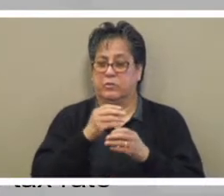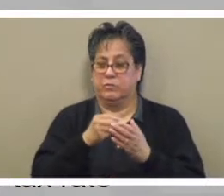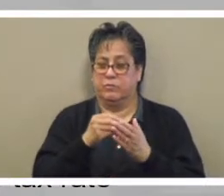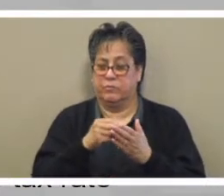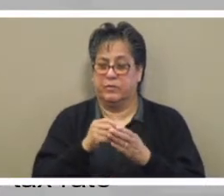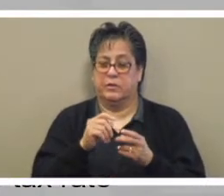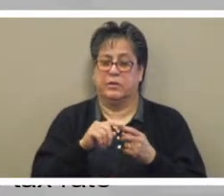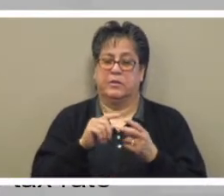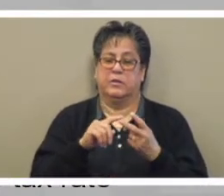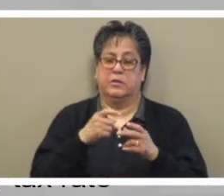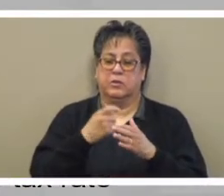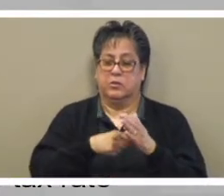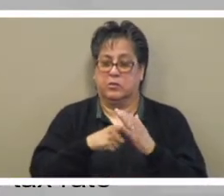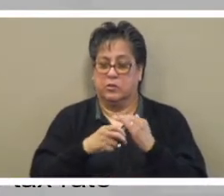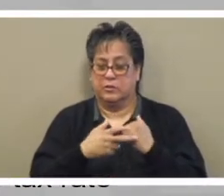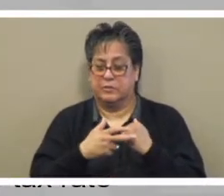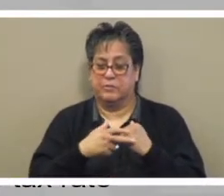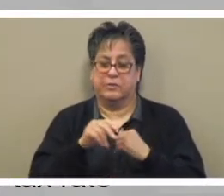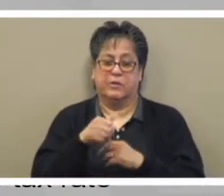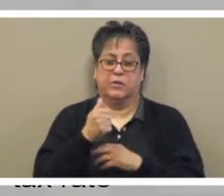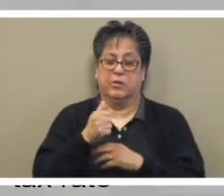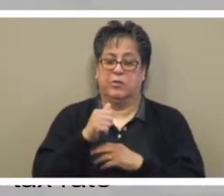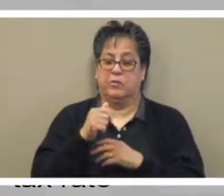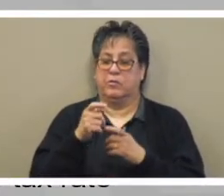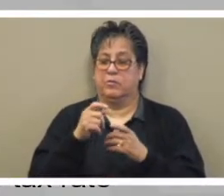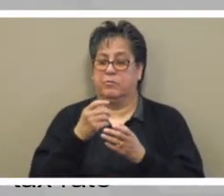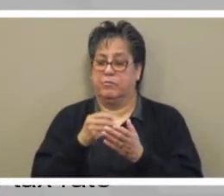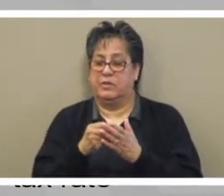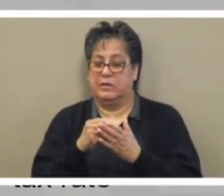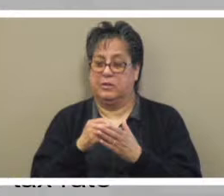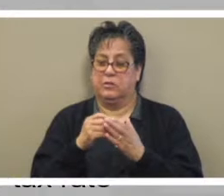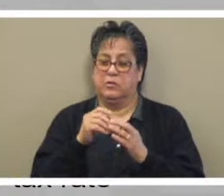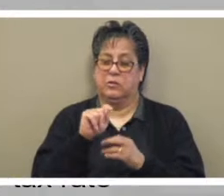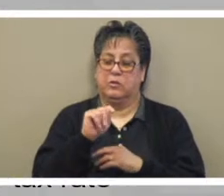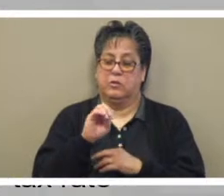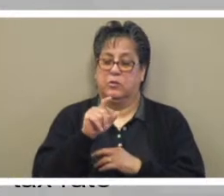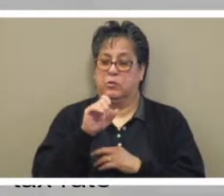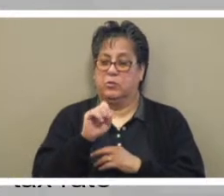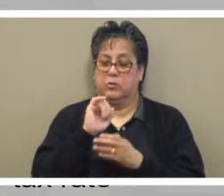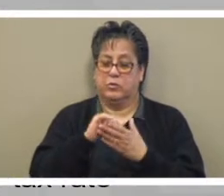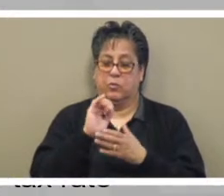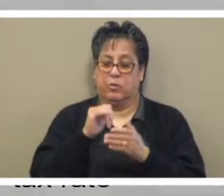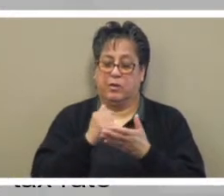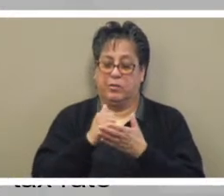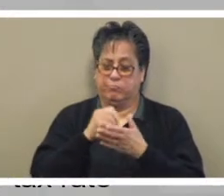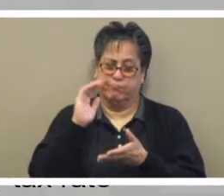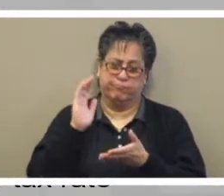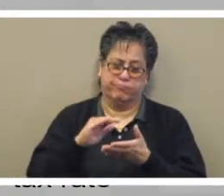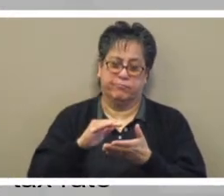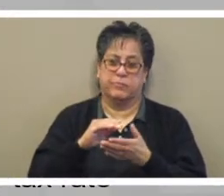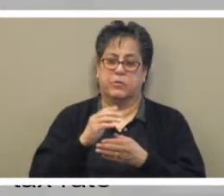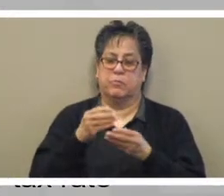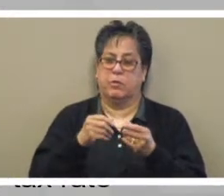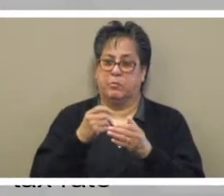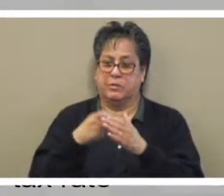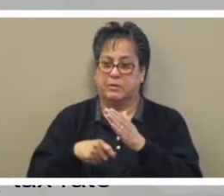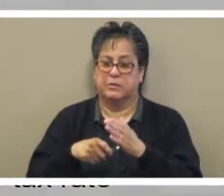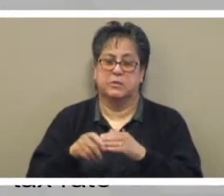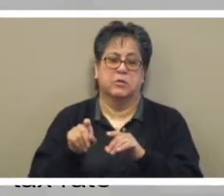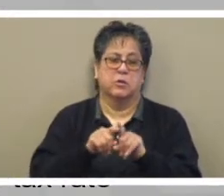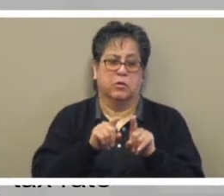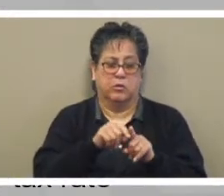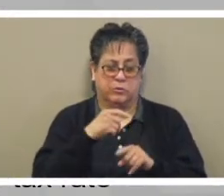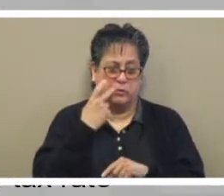cost savings, and any other financial tools that'll help us minimize that impact on our property taxes. We continue to see